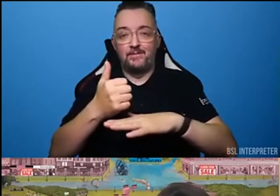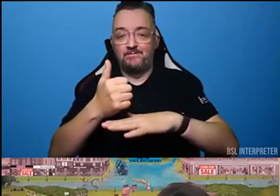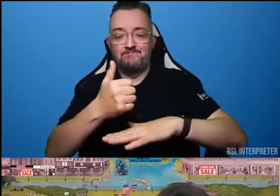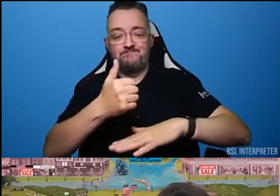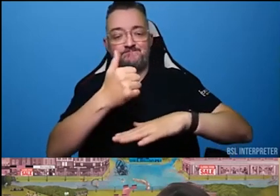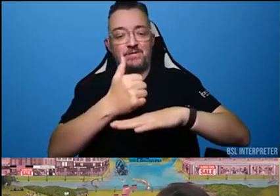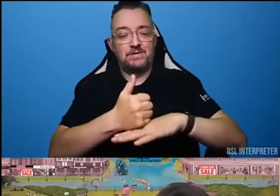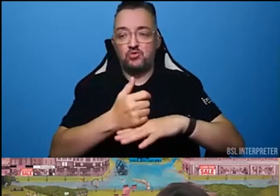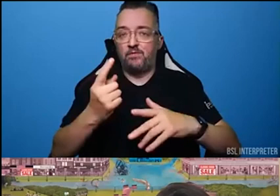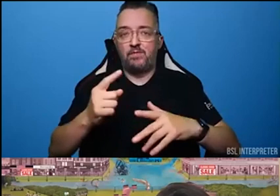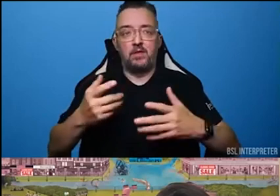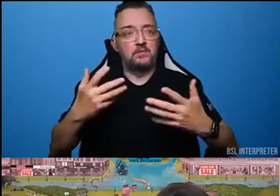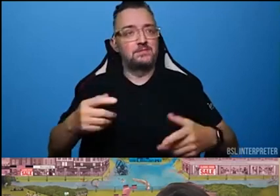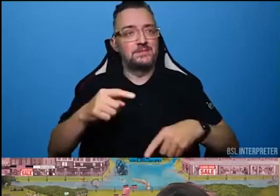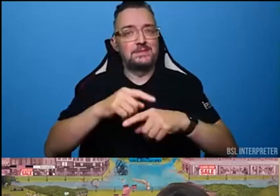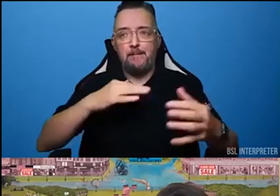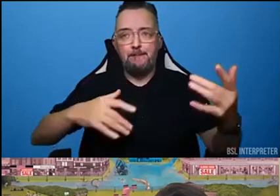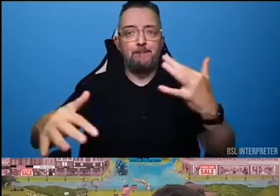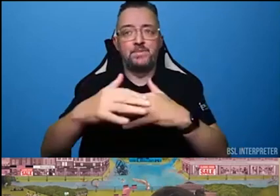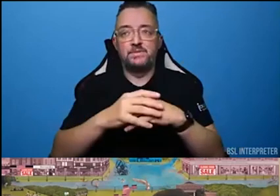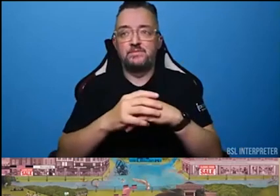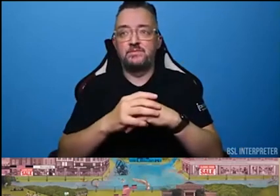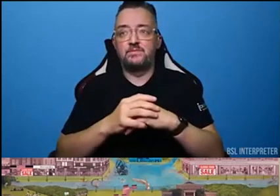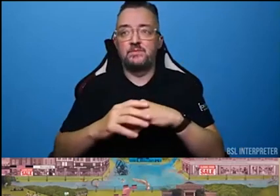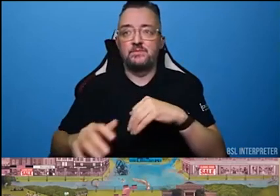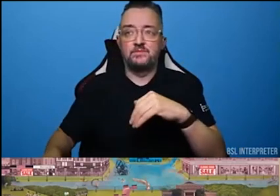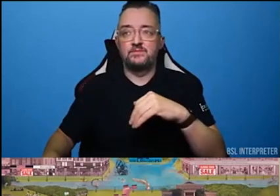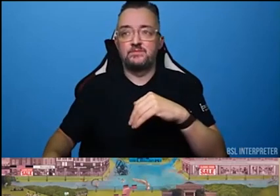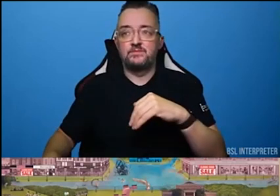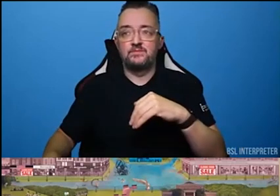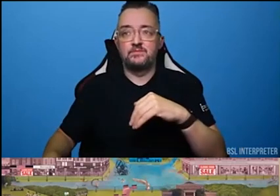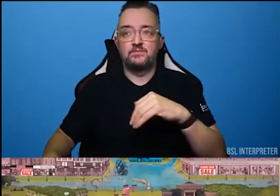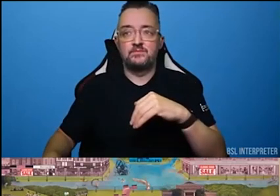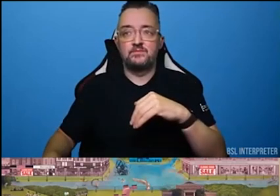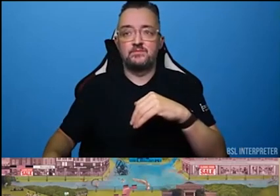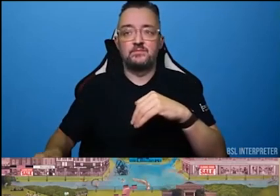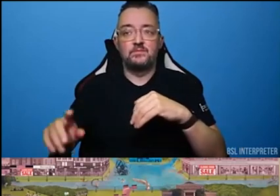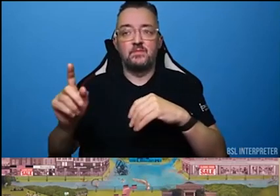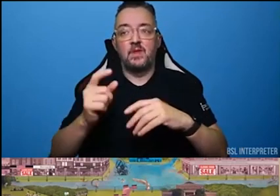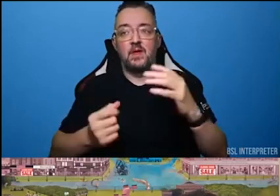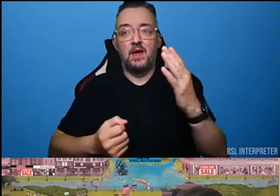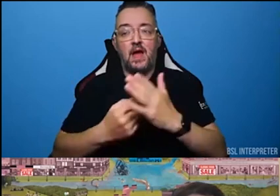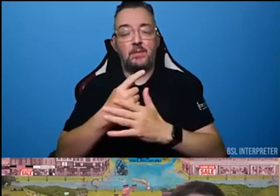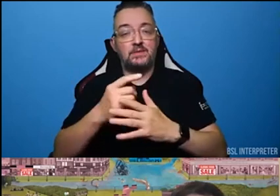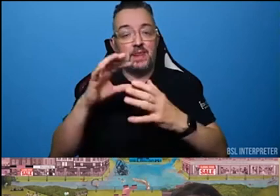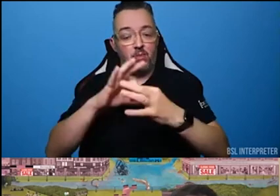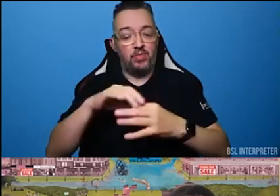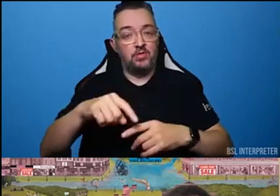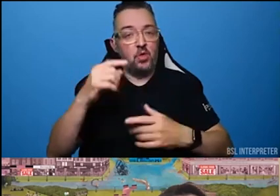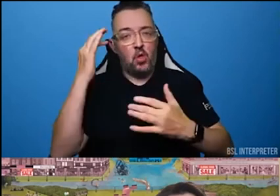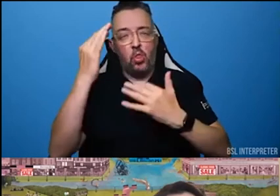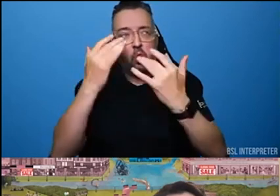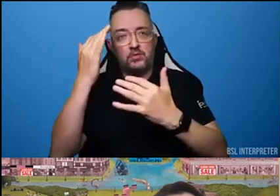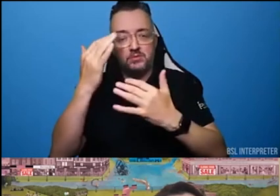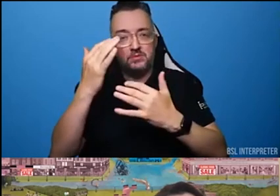we live in. Yeah, but what happens actually within this stage thought experiment is when people come and